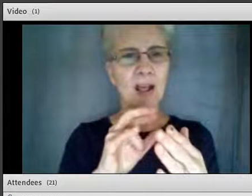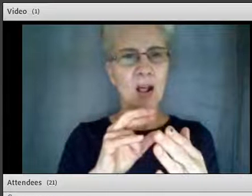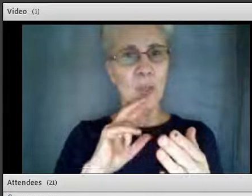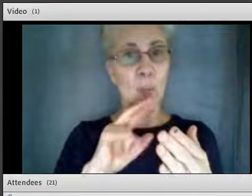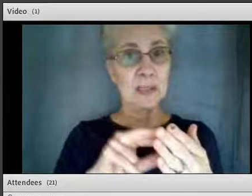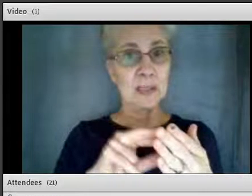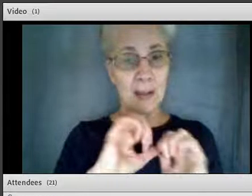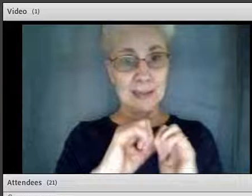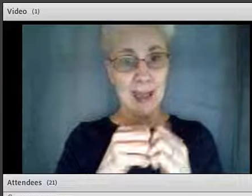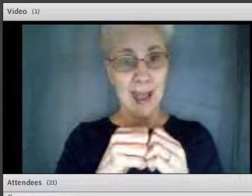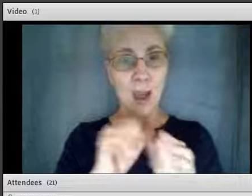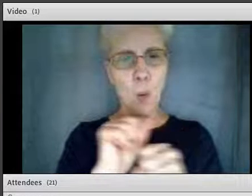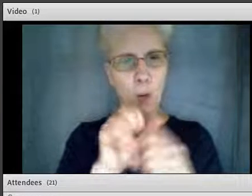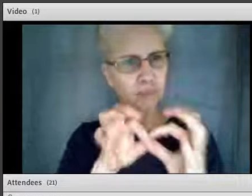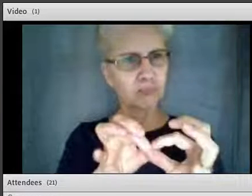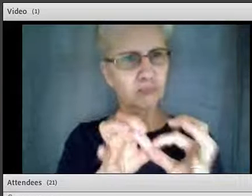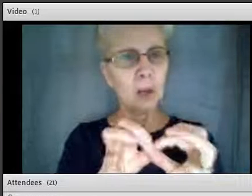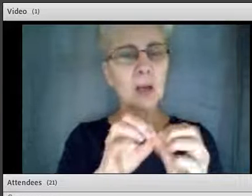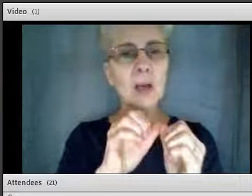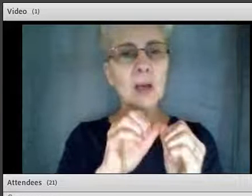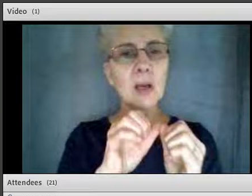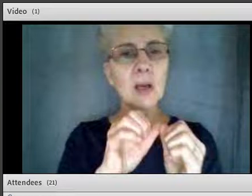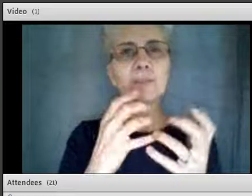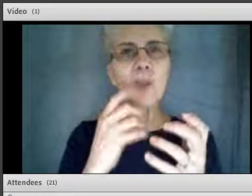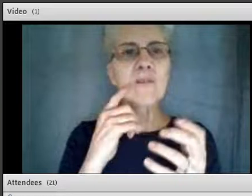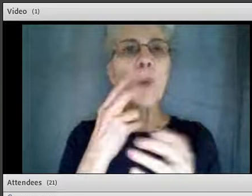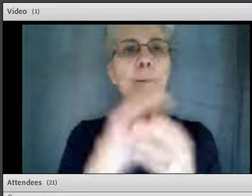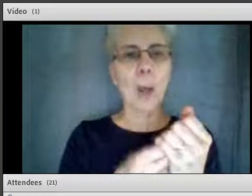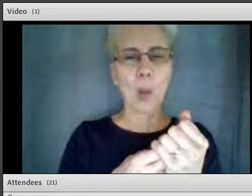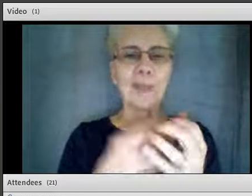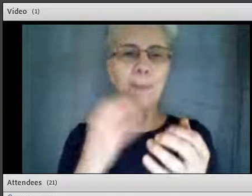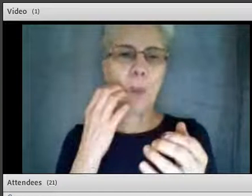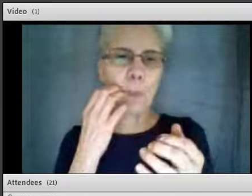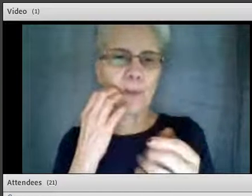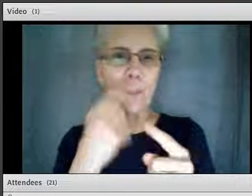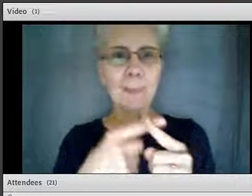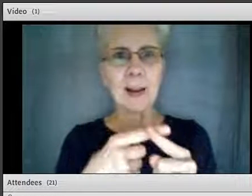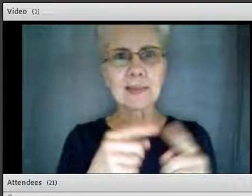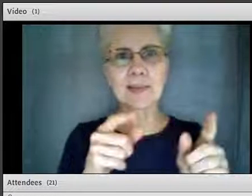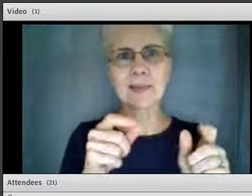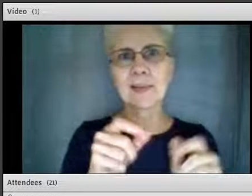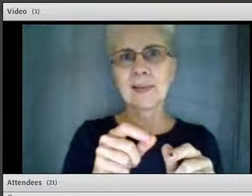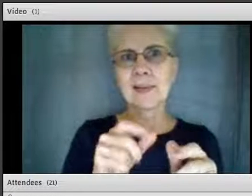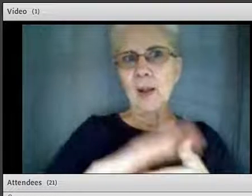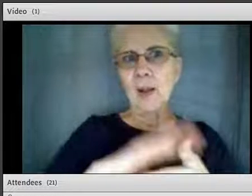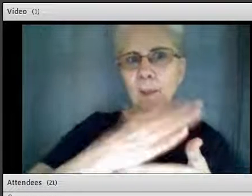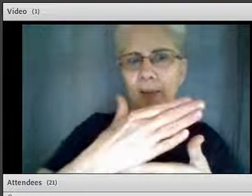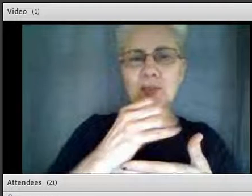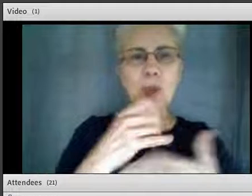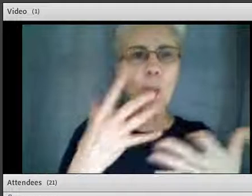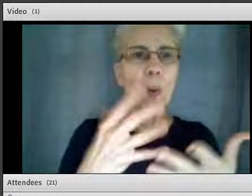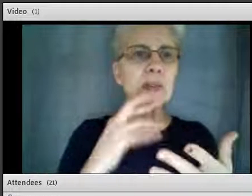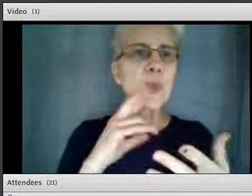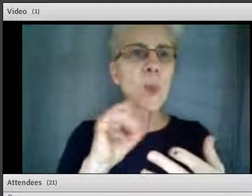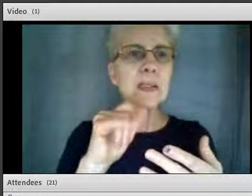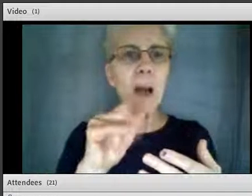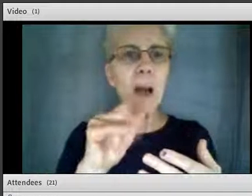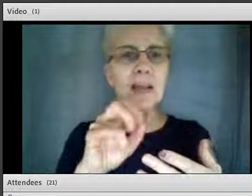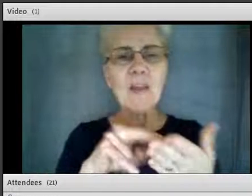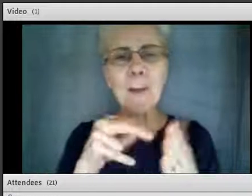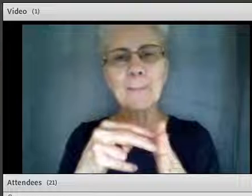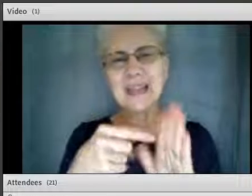works and extends for both. I know that it's like, oh my goodness. So what is responsive? Responsive means, this is an